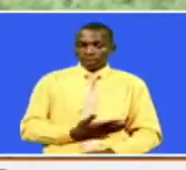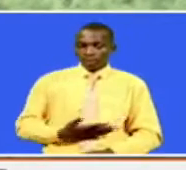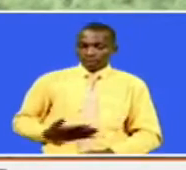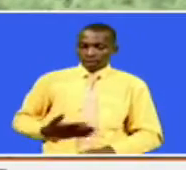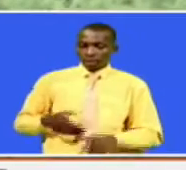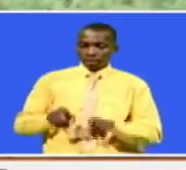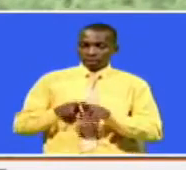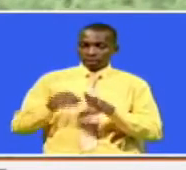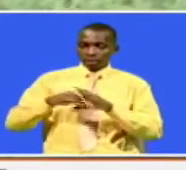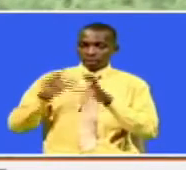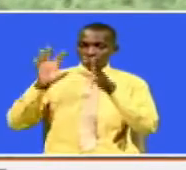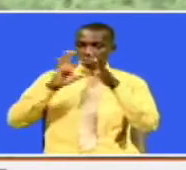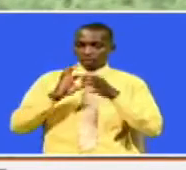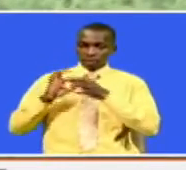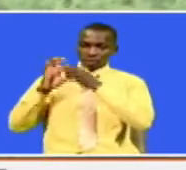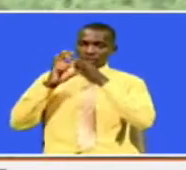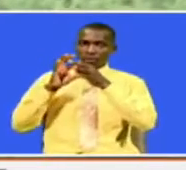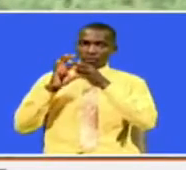utalii wetu.